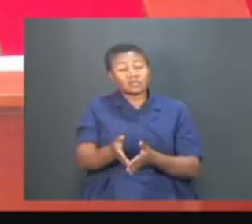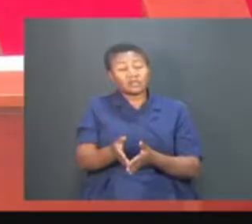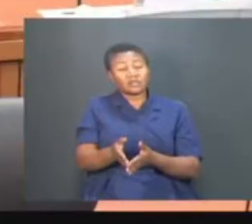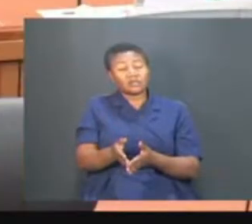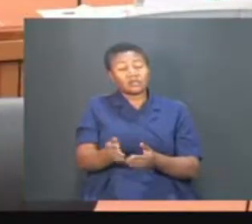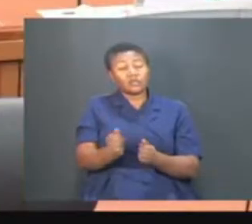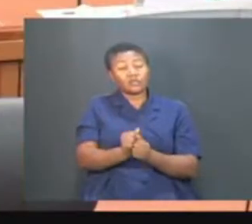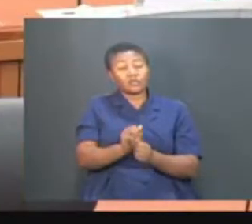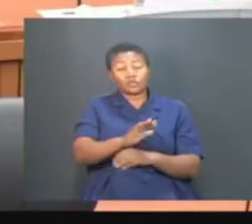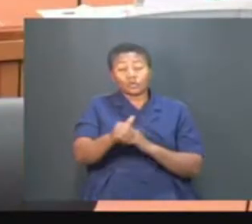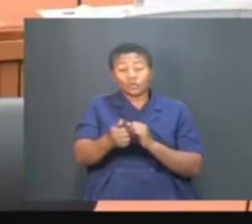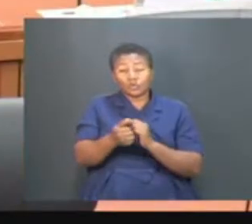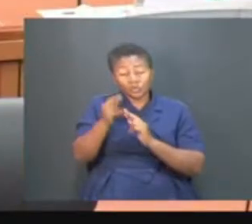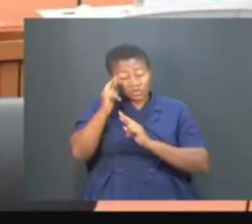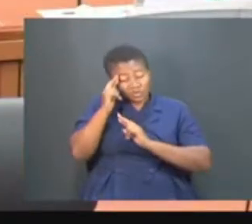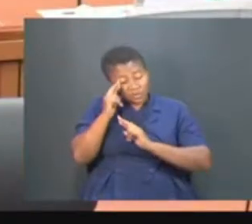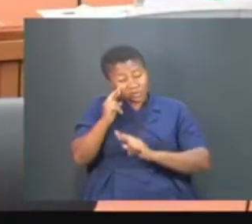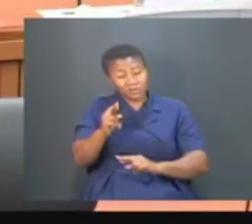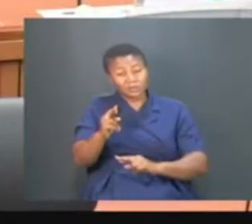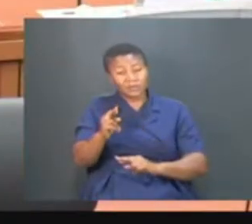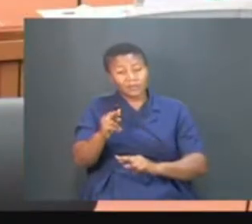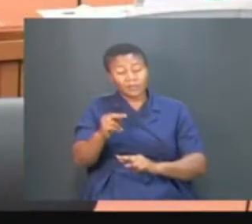I have gone through